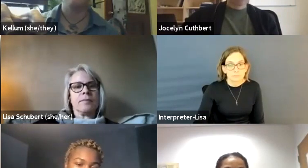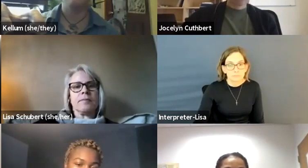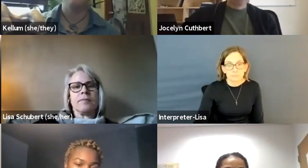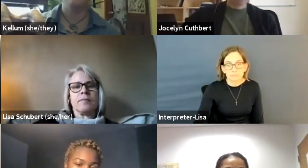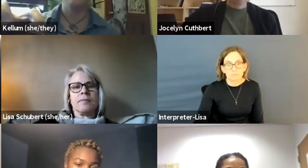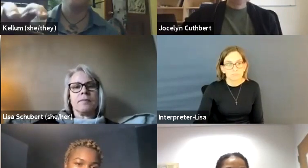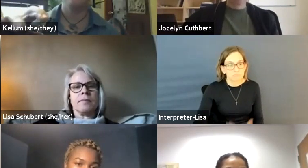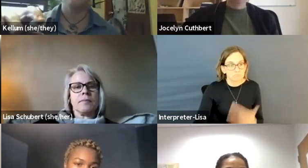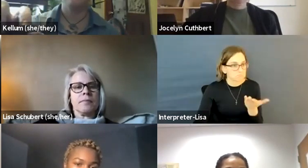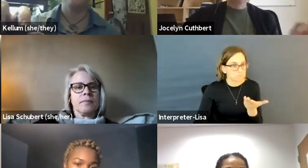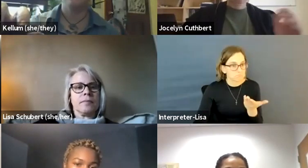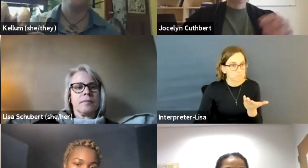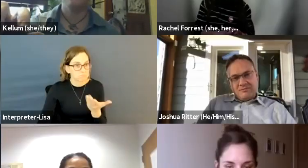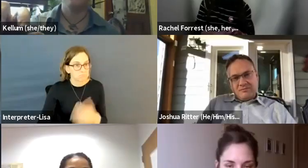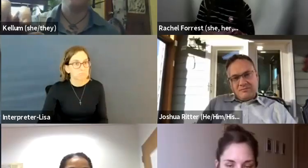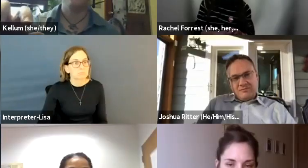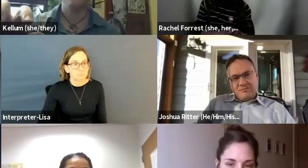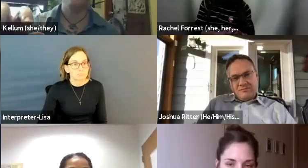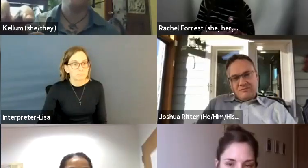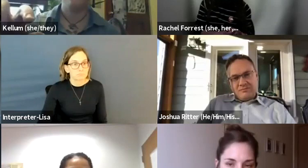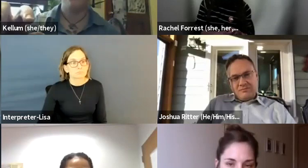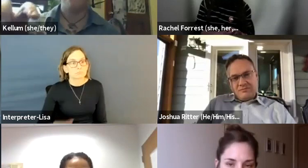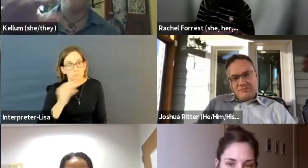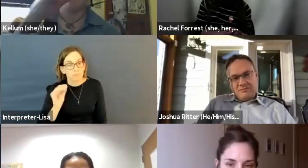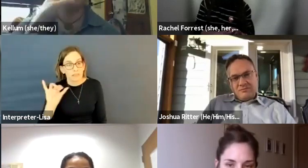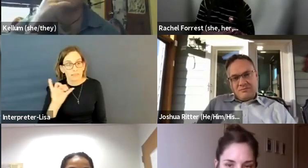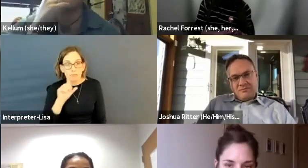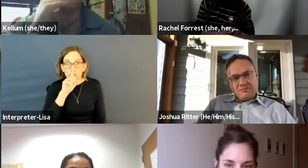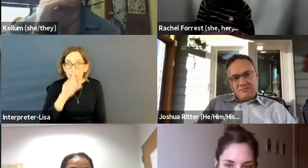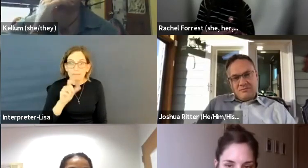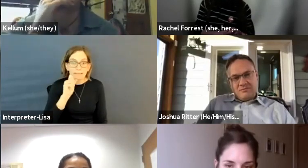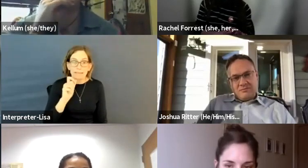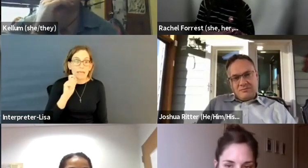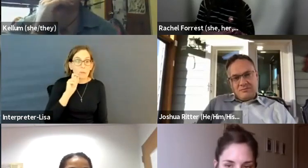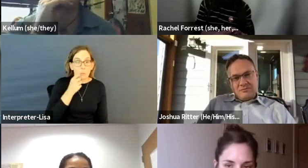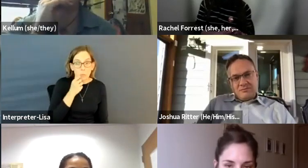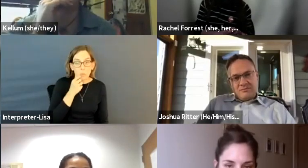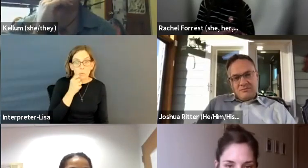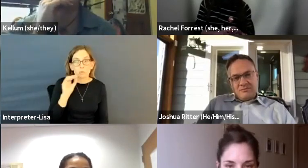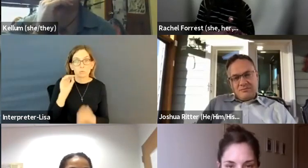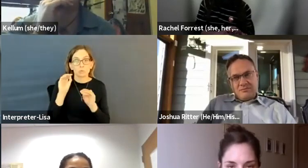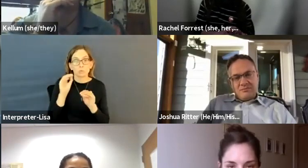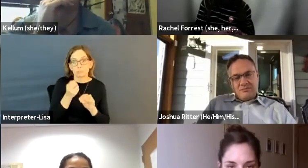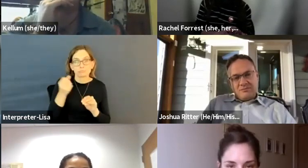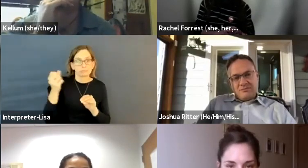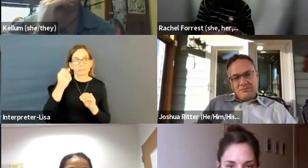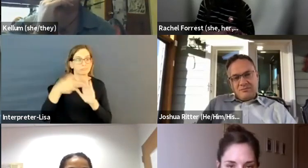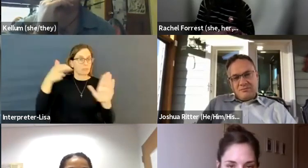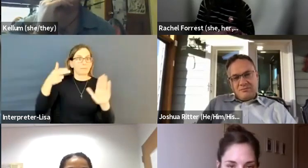Yeah, whenever you're ready, Chelsea. Yeah, and like, it's really not cool to put someone on the spot like that. It's